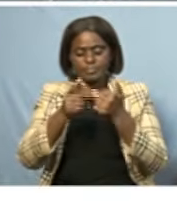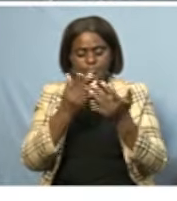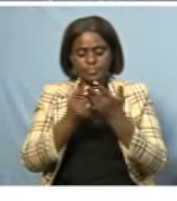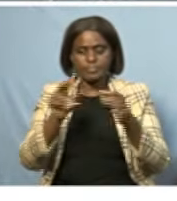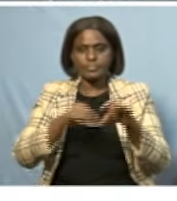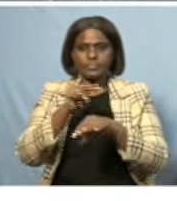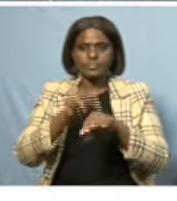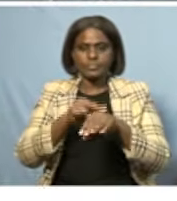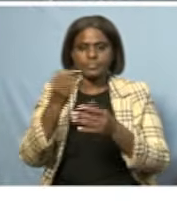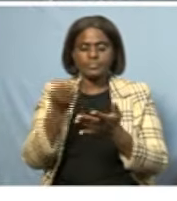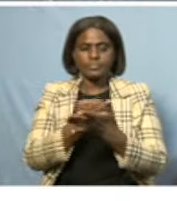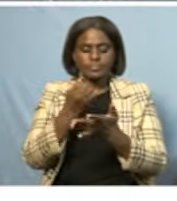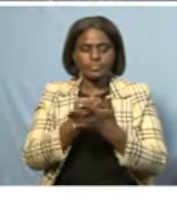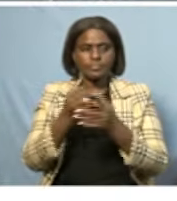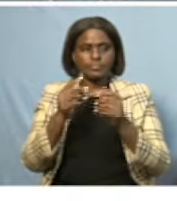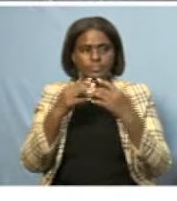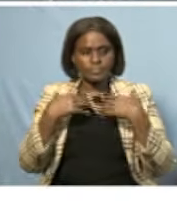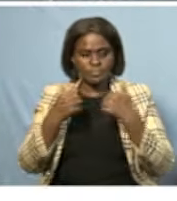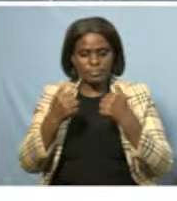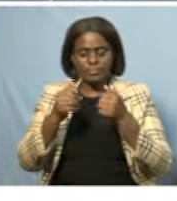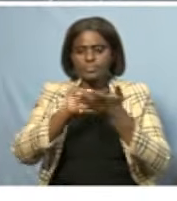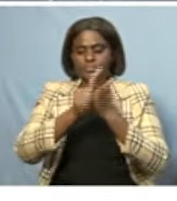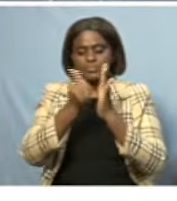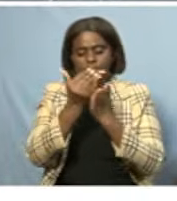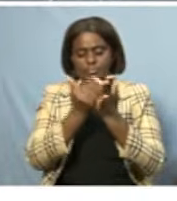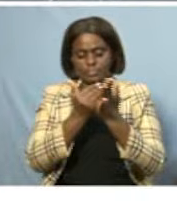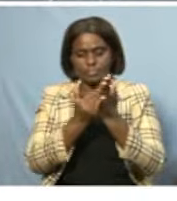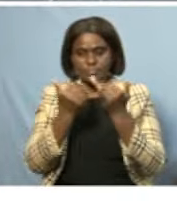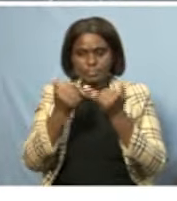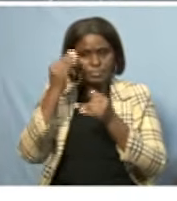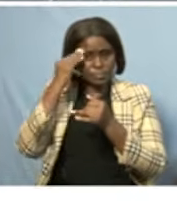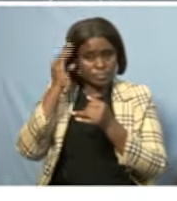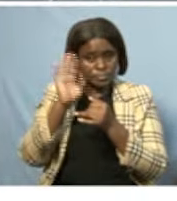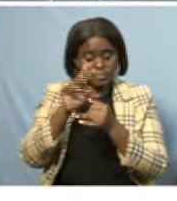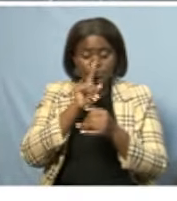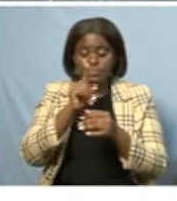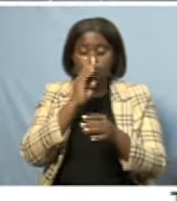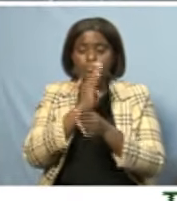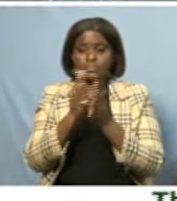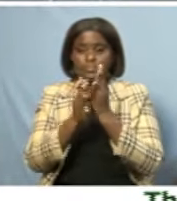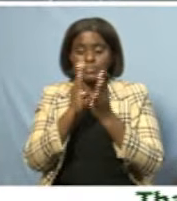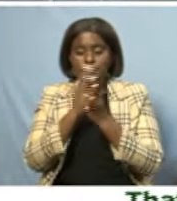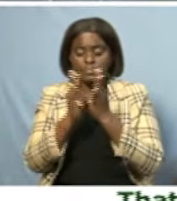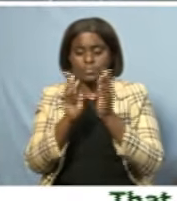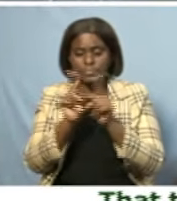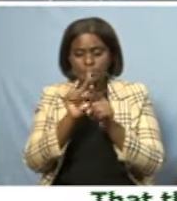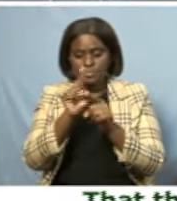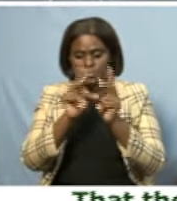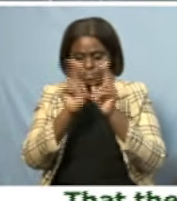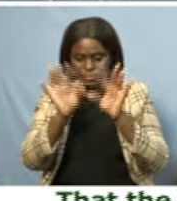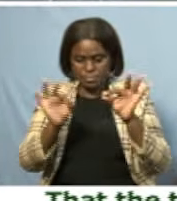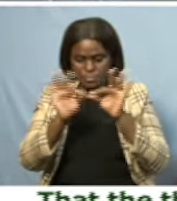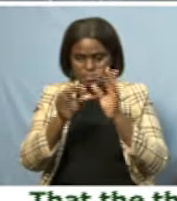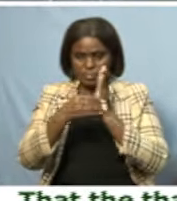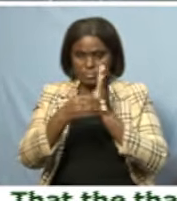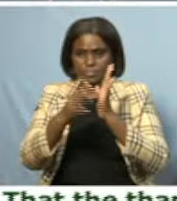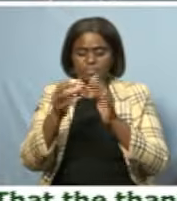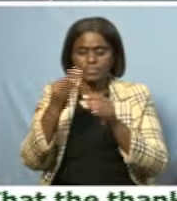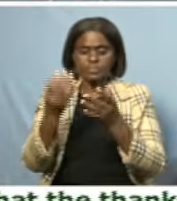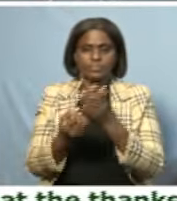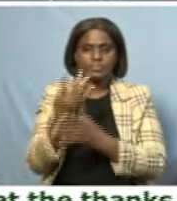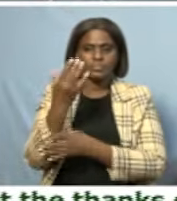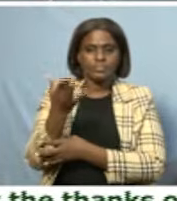the national economic recovery agenda, recognizing that infrastructure is a critical driver of